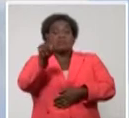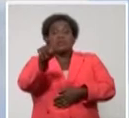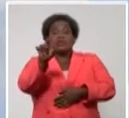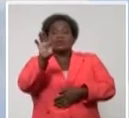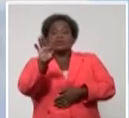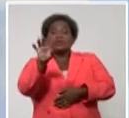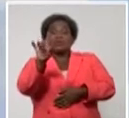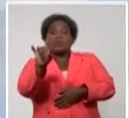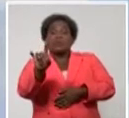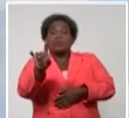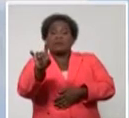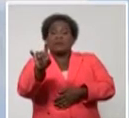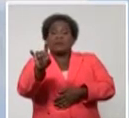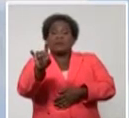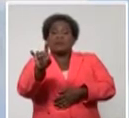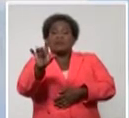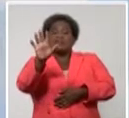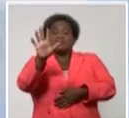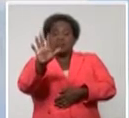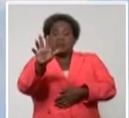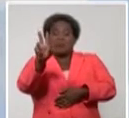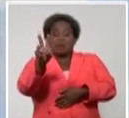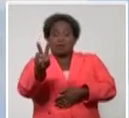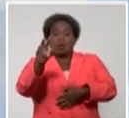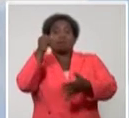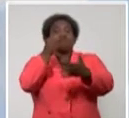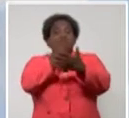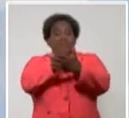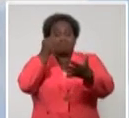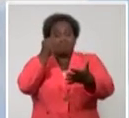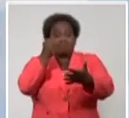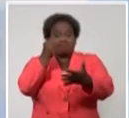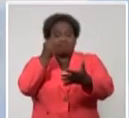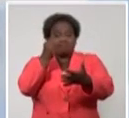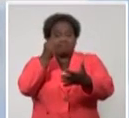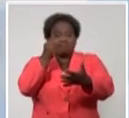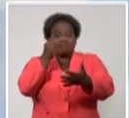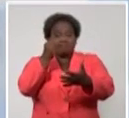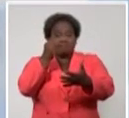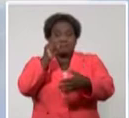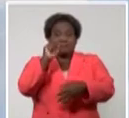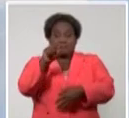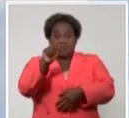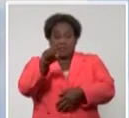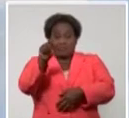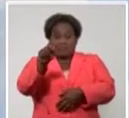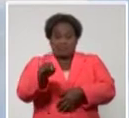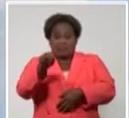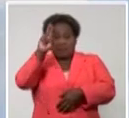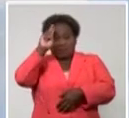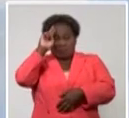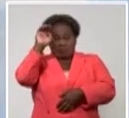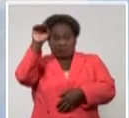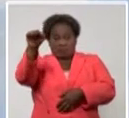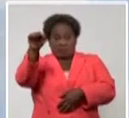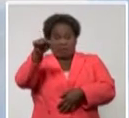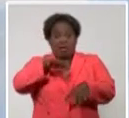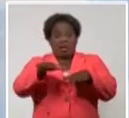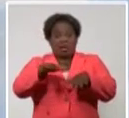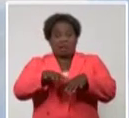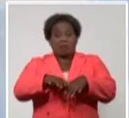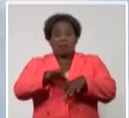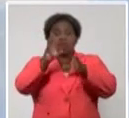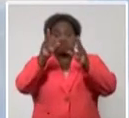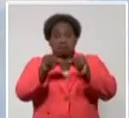189 suspected cases and 52 confirmed active cases, a lower figure than we've seen over recent